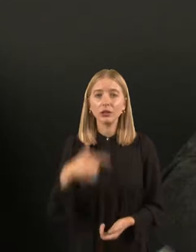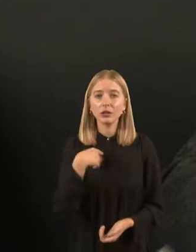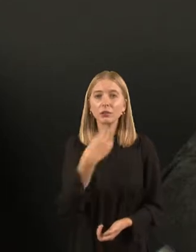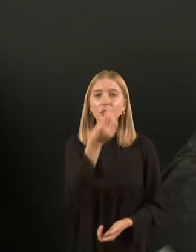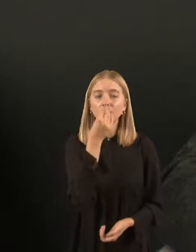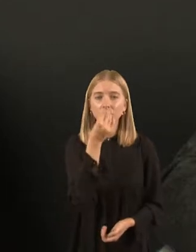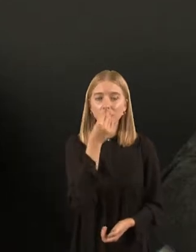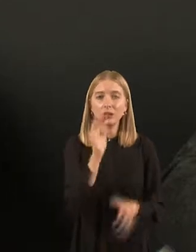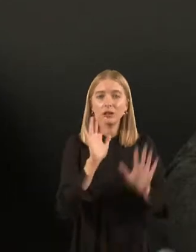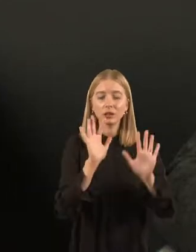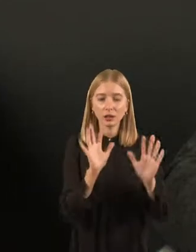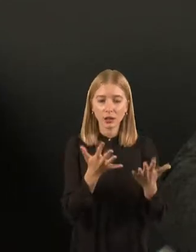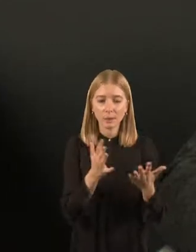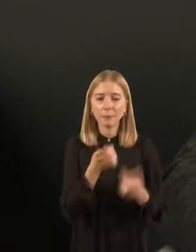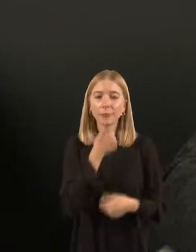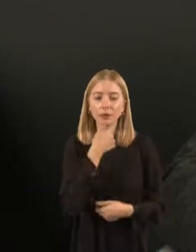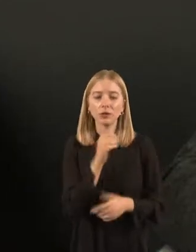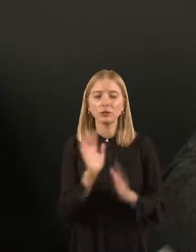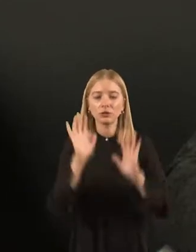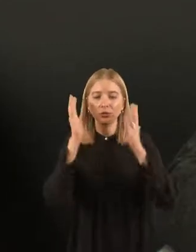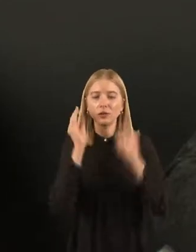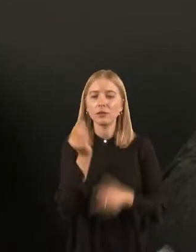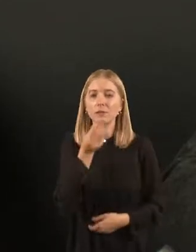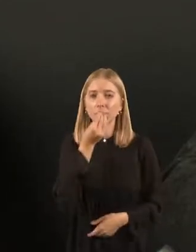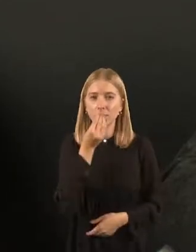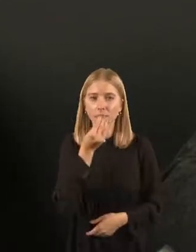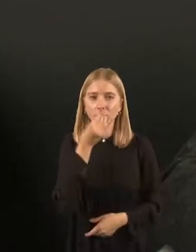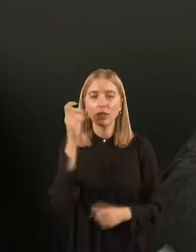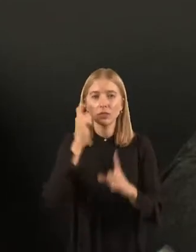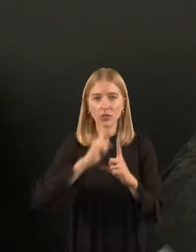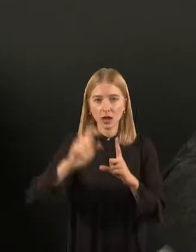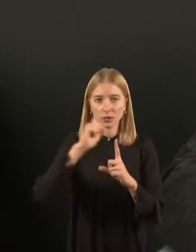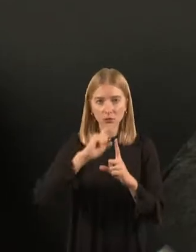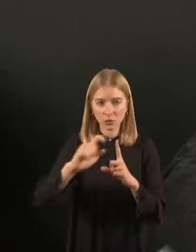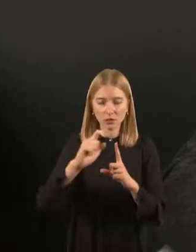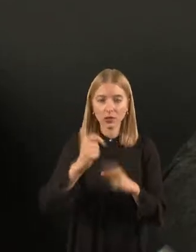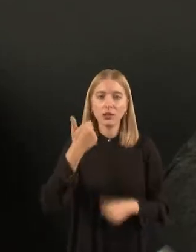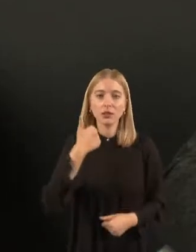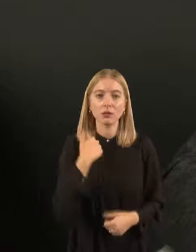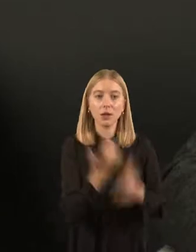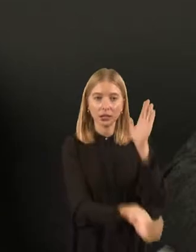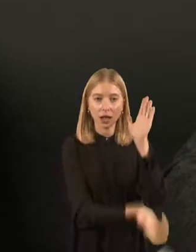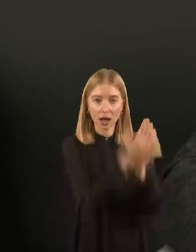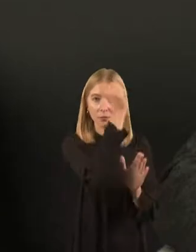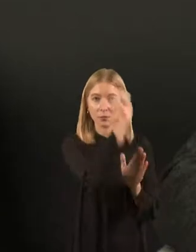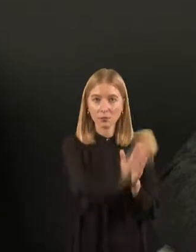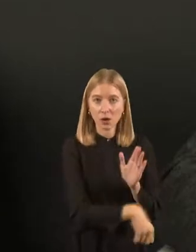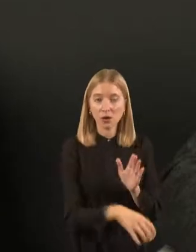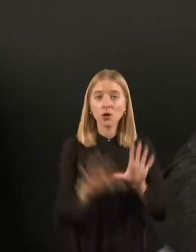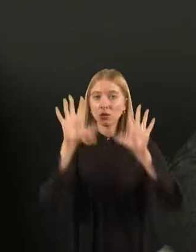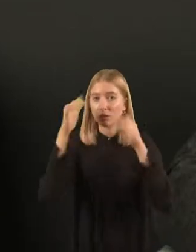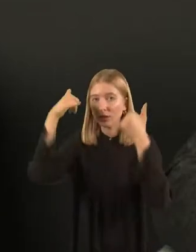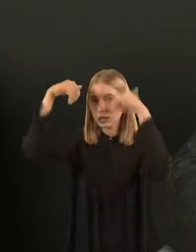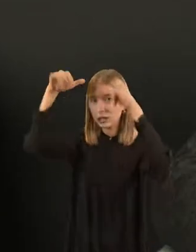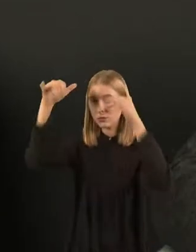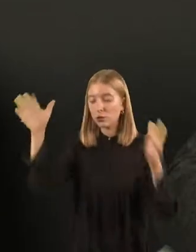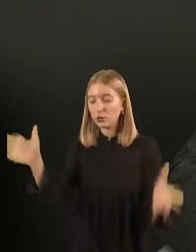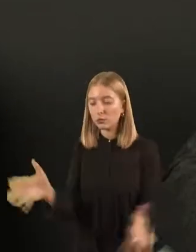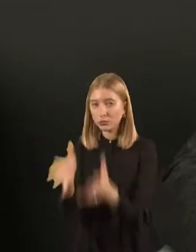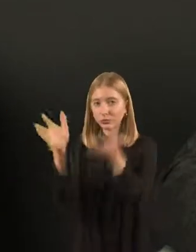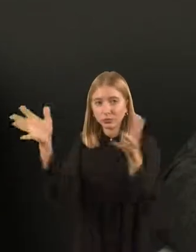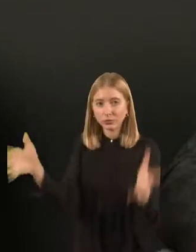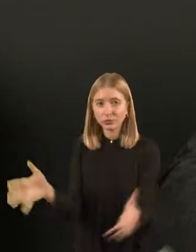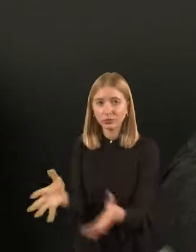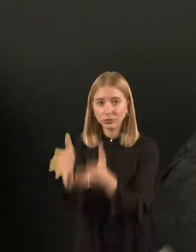meat, because in the future there will be shortage of meat. And if we eat vegetables,